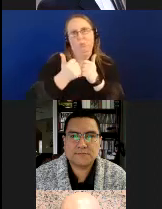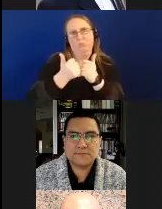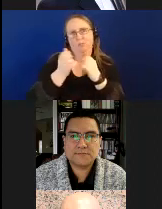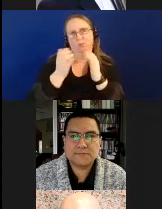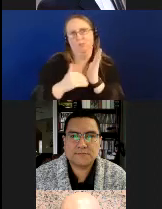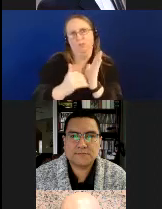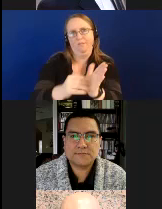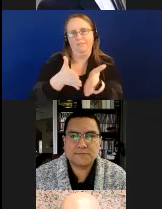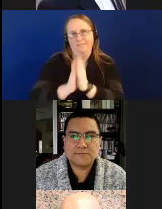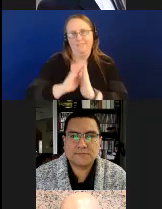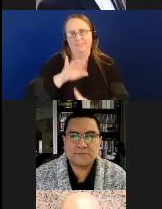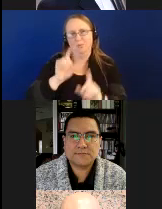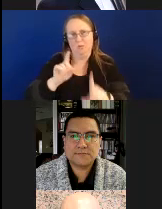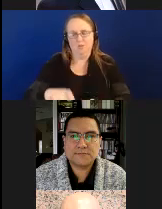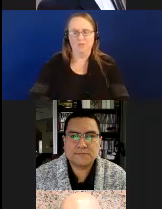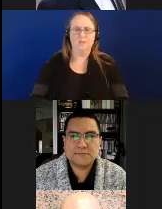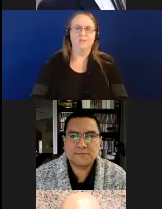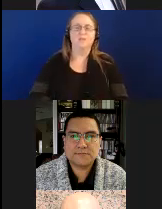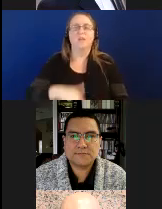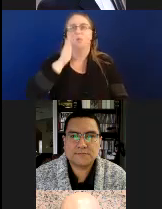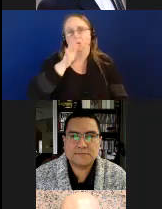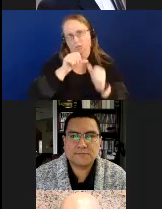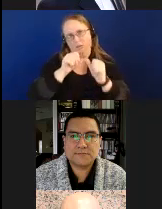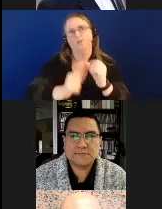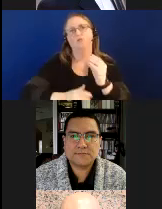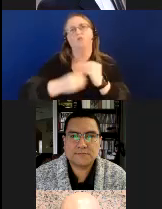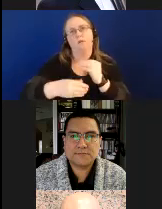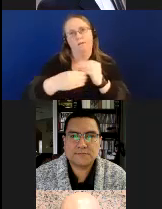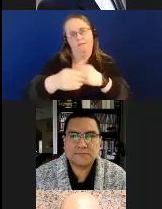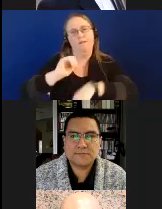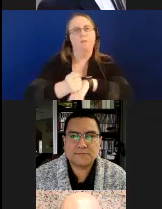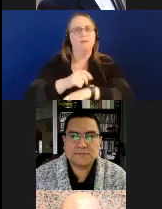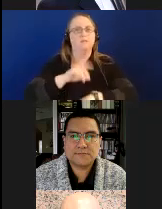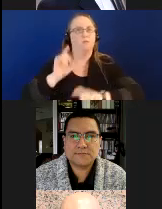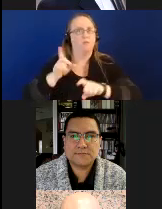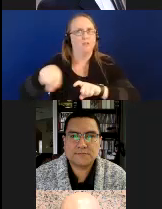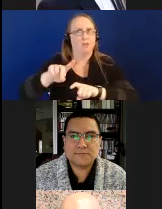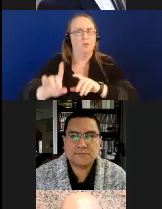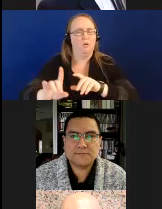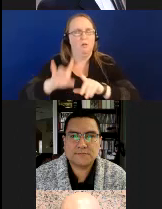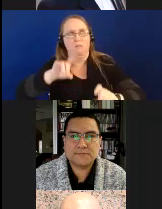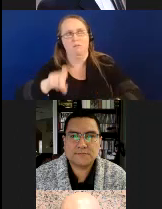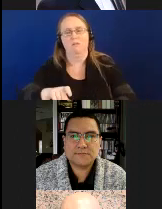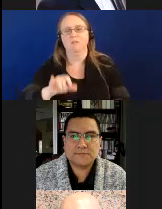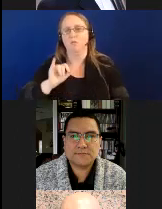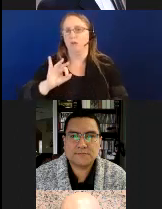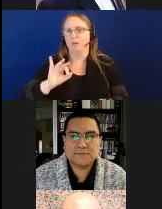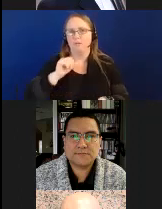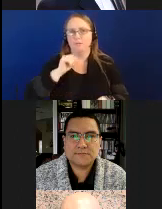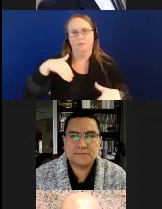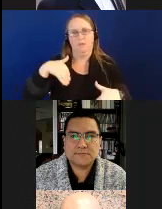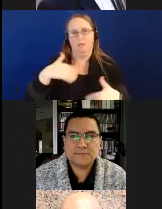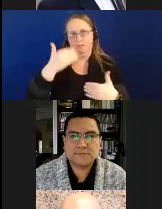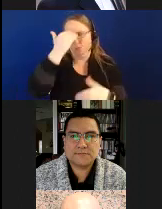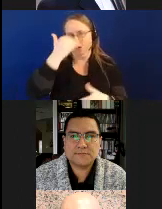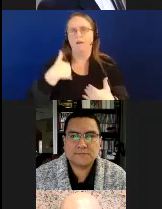And I will say that we are going to continue to add to this based on questions that you all give us. So if you aren't already aware, we have a help